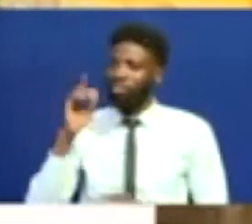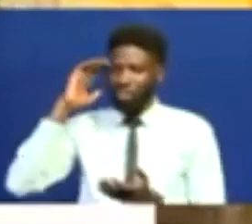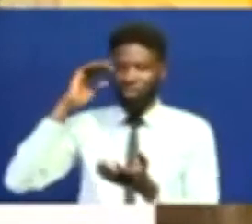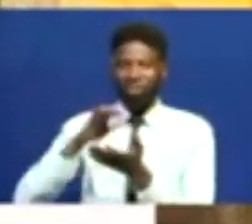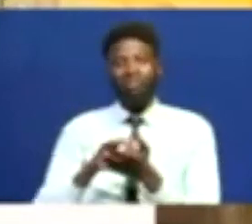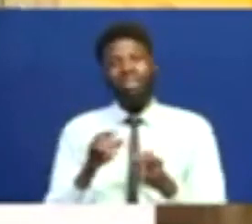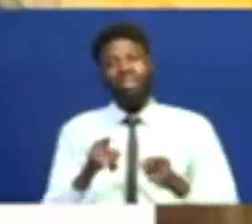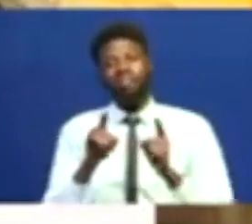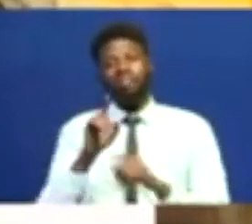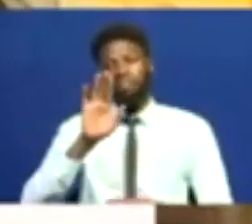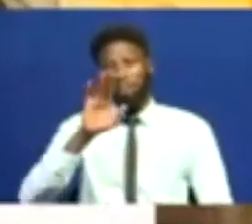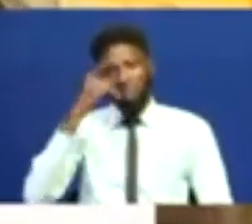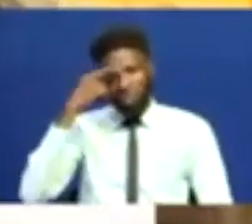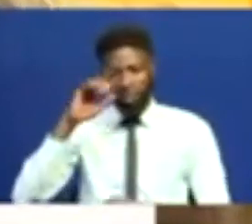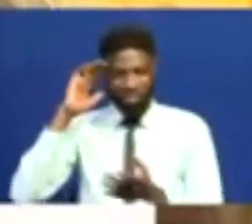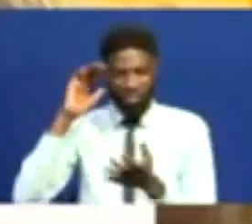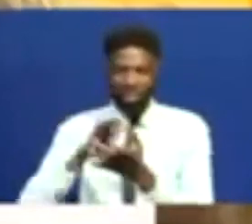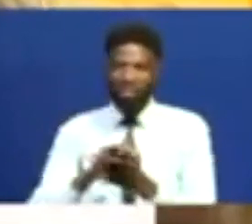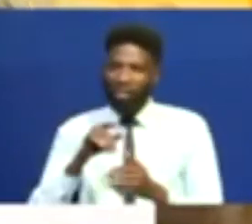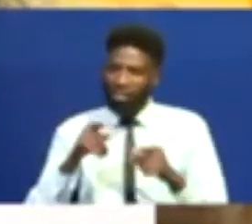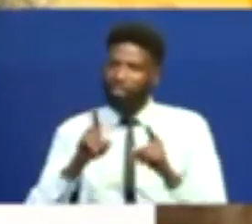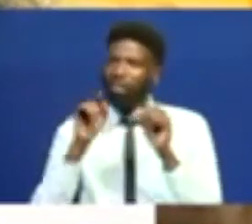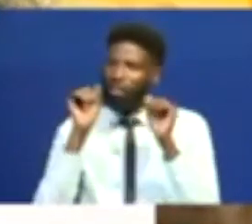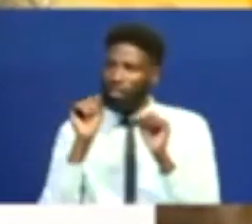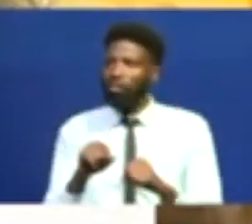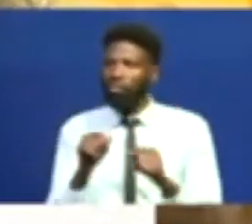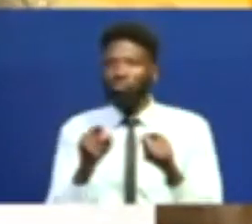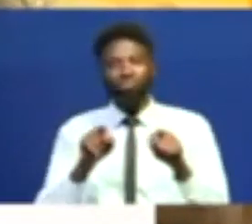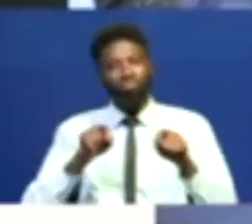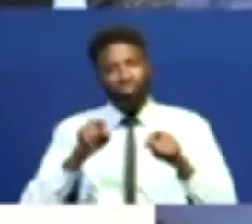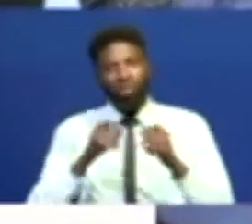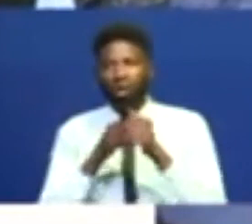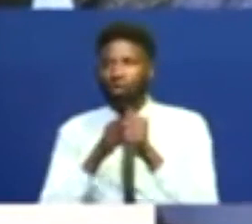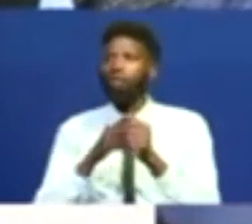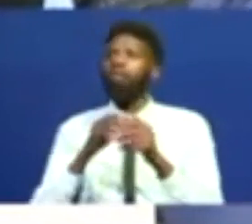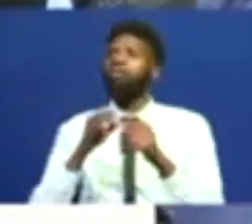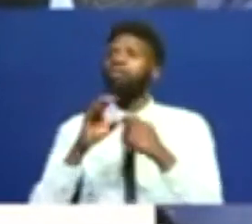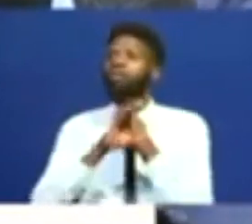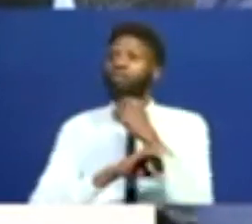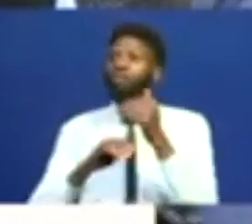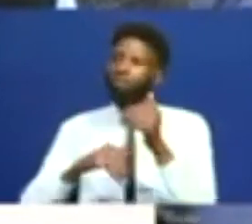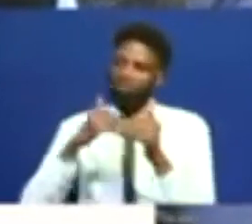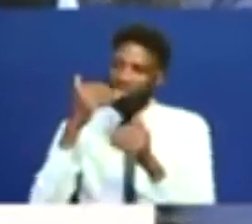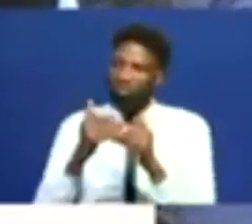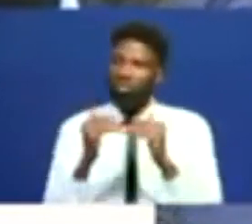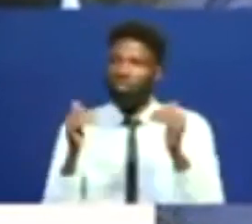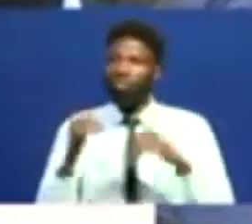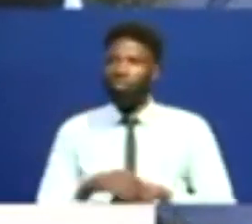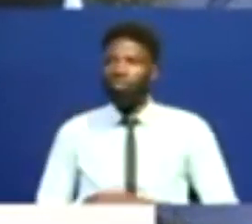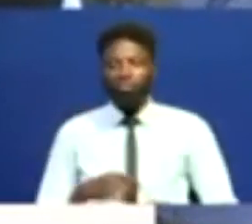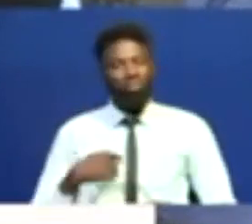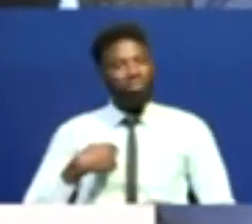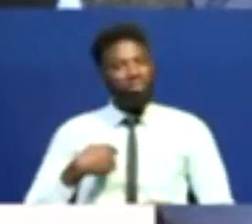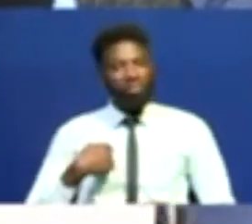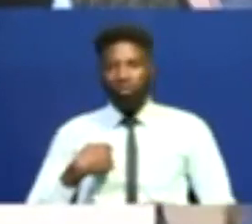policies, they believed in your ability to steer this country to the next level. And I'm very happy that the president has insisted